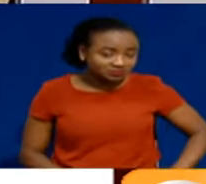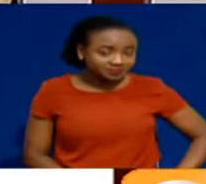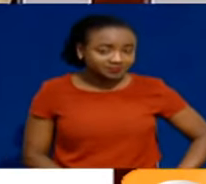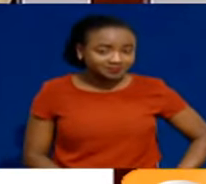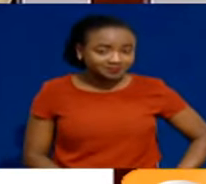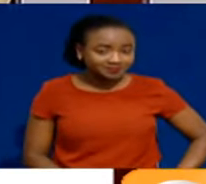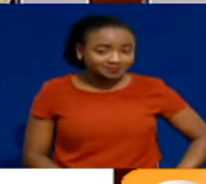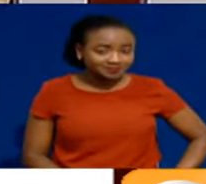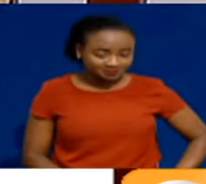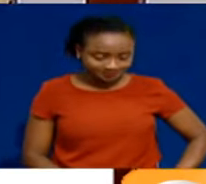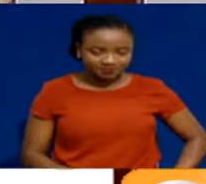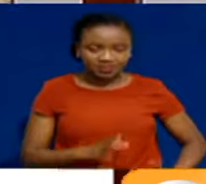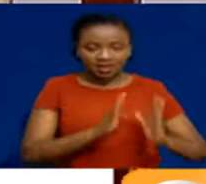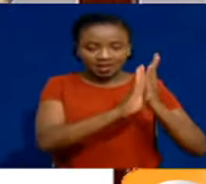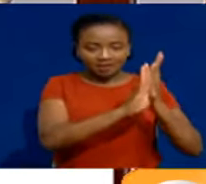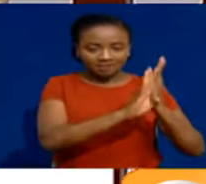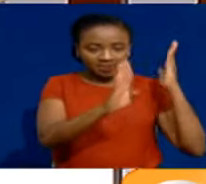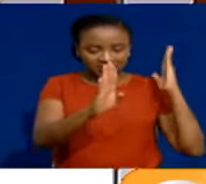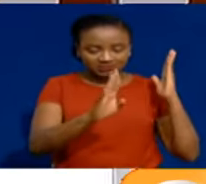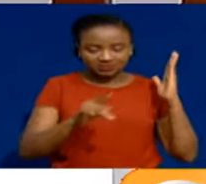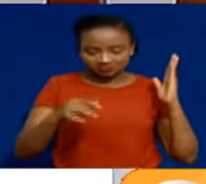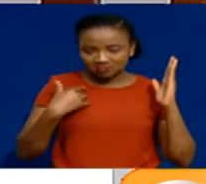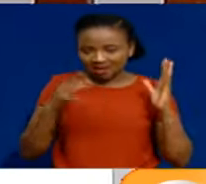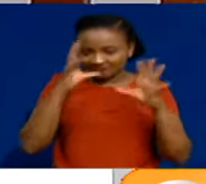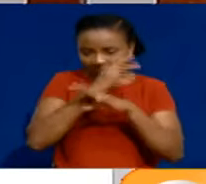You can board a bus with a president.